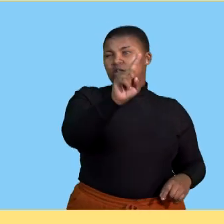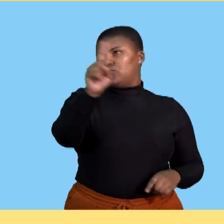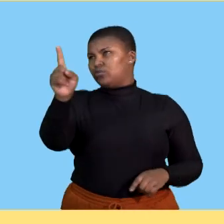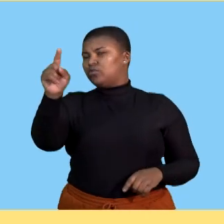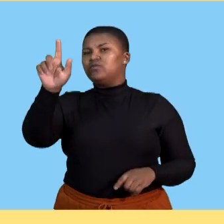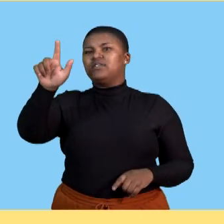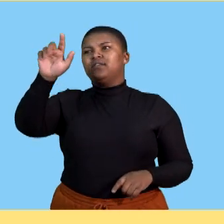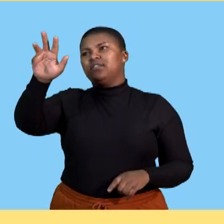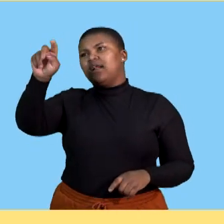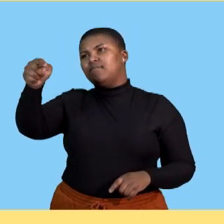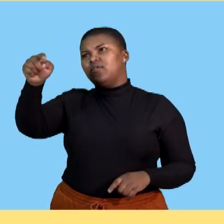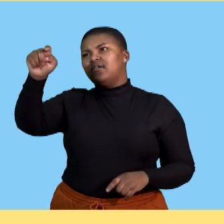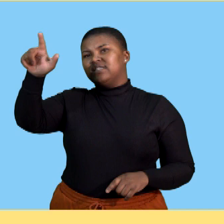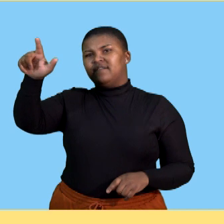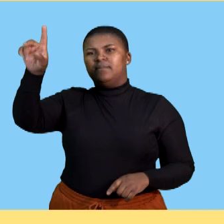73% to